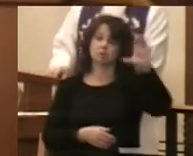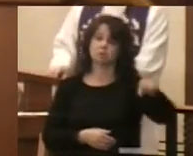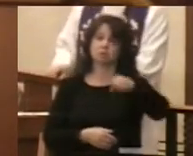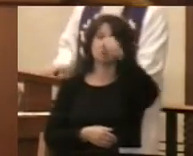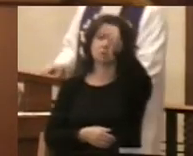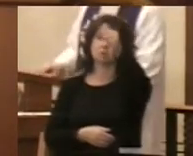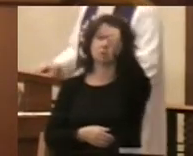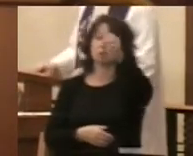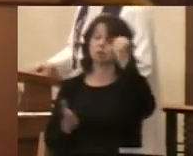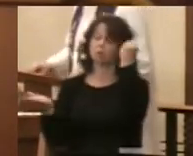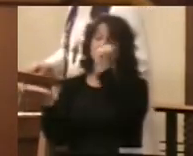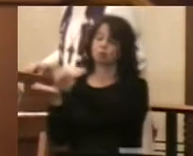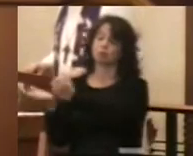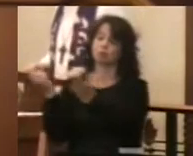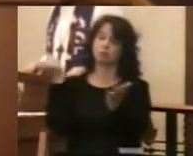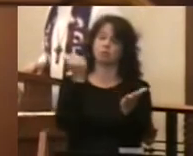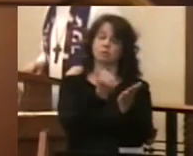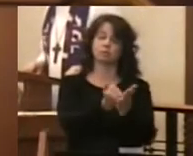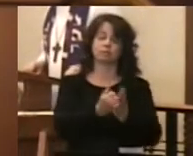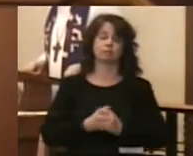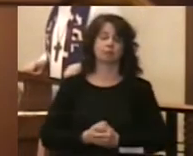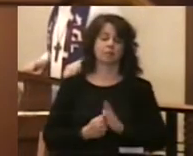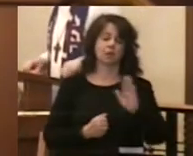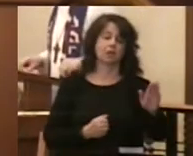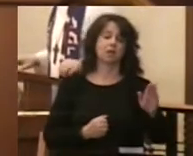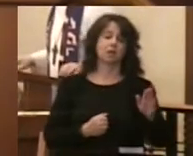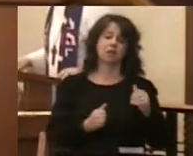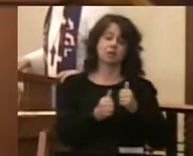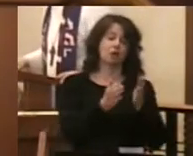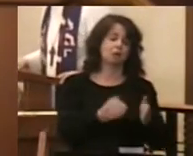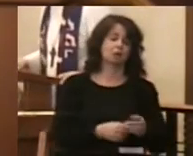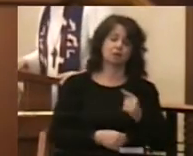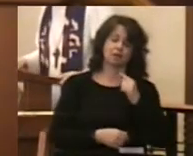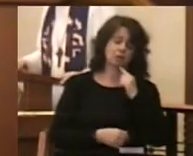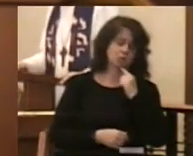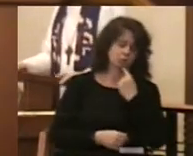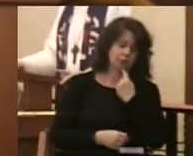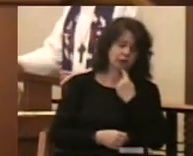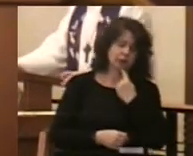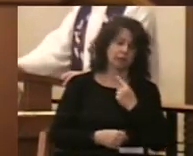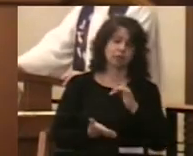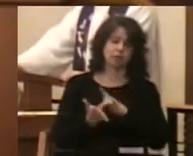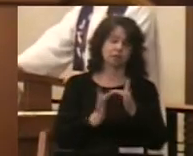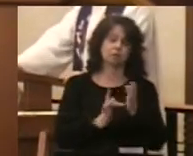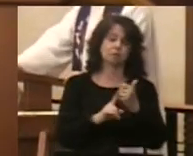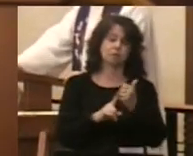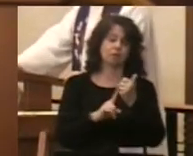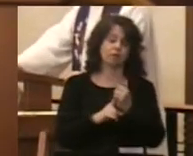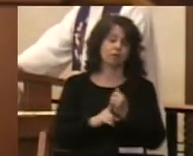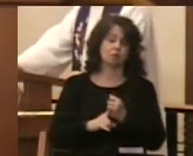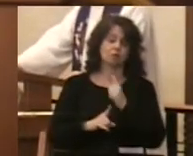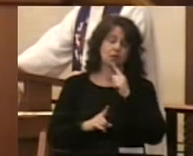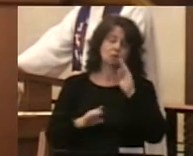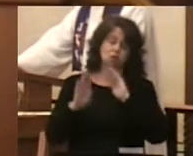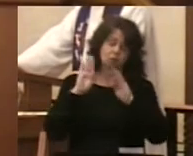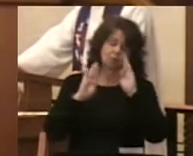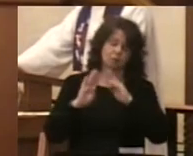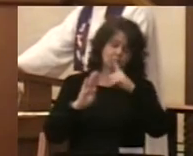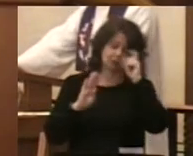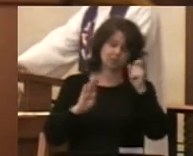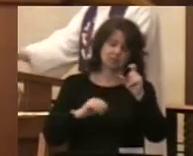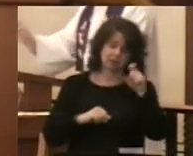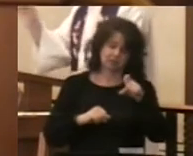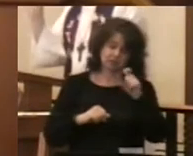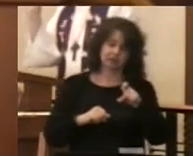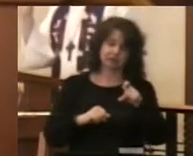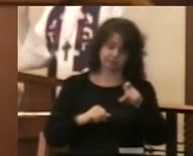disappointment to His followers this is. And even Jesus' soul is troubled by this necessary action.